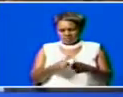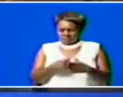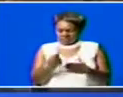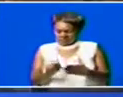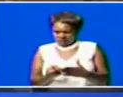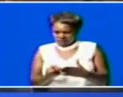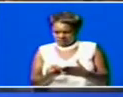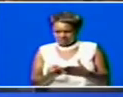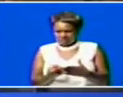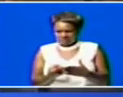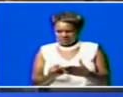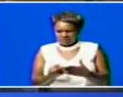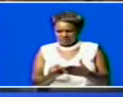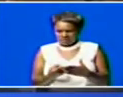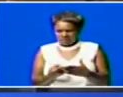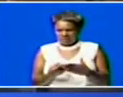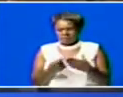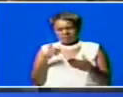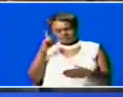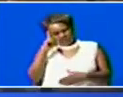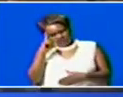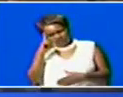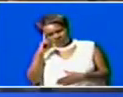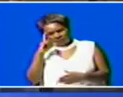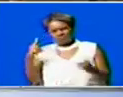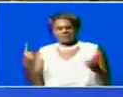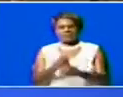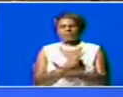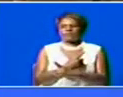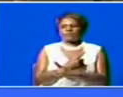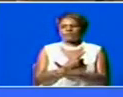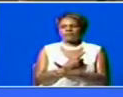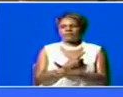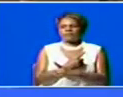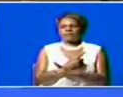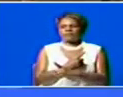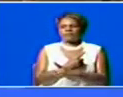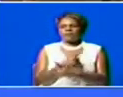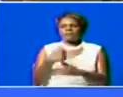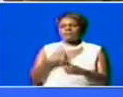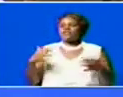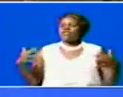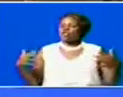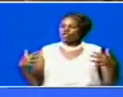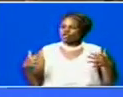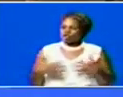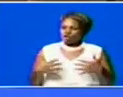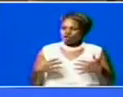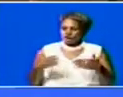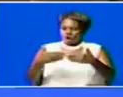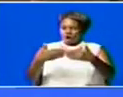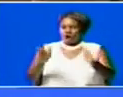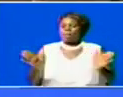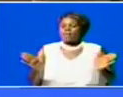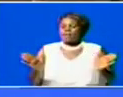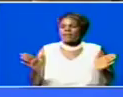of the real sleeping arrangement, it would have been different. But I was shocked. When the door was finally